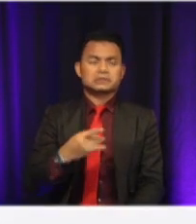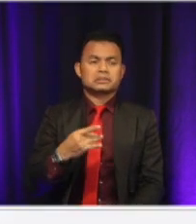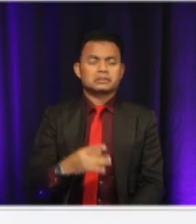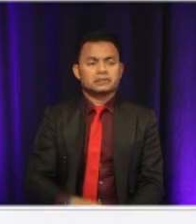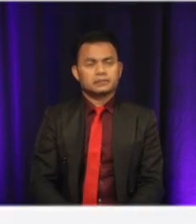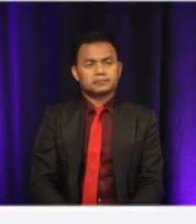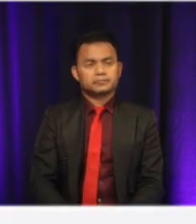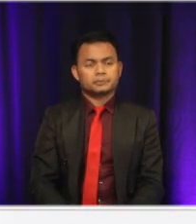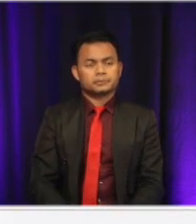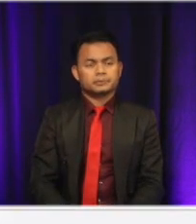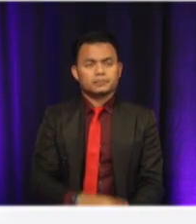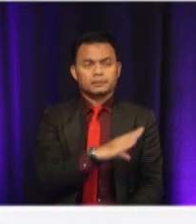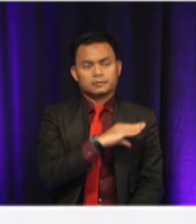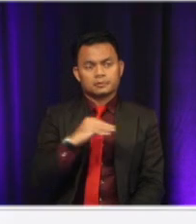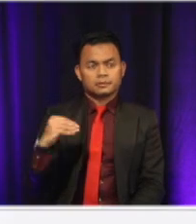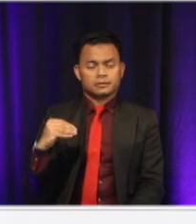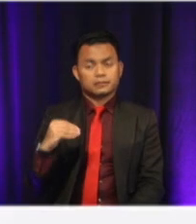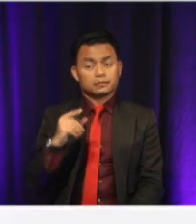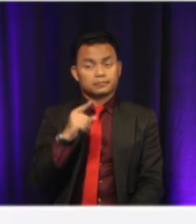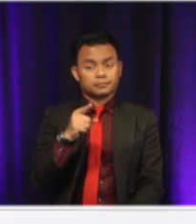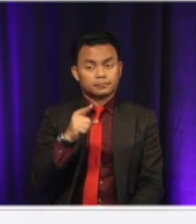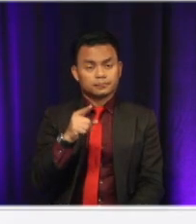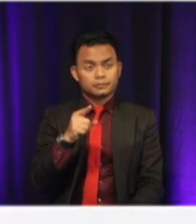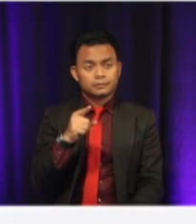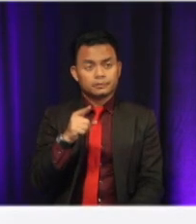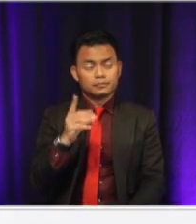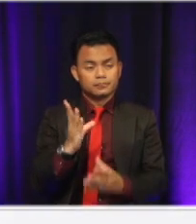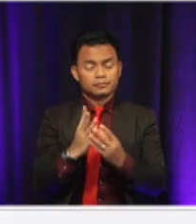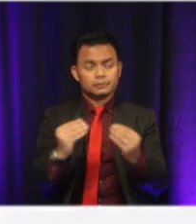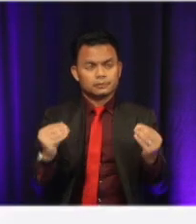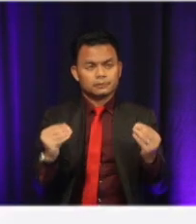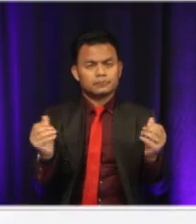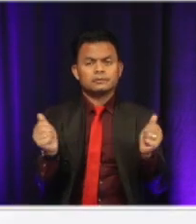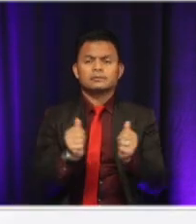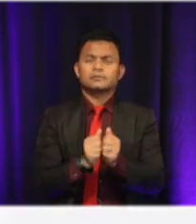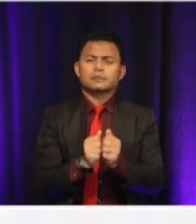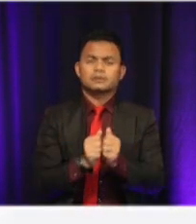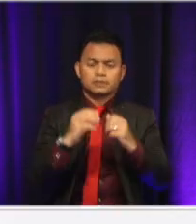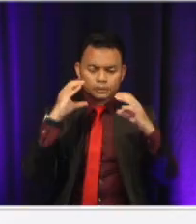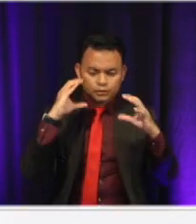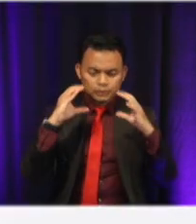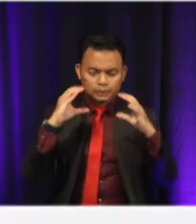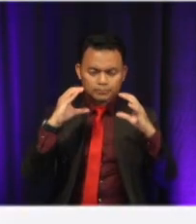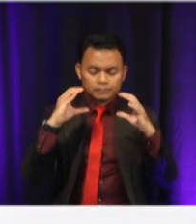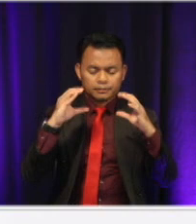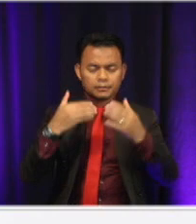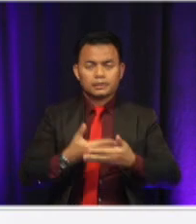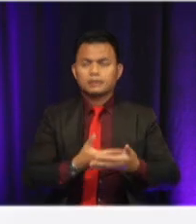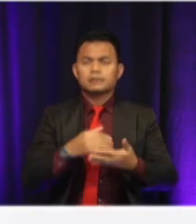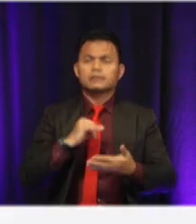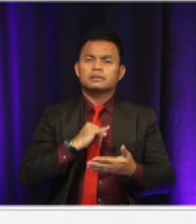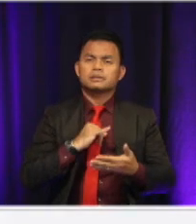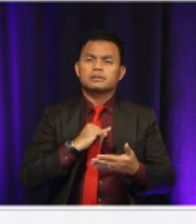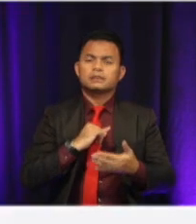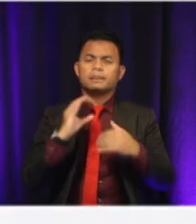prepared. And she ends by saying, "My daughter is a thief. She steals my beauty